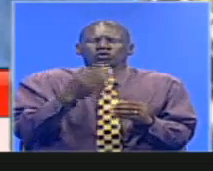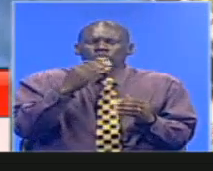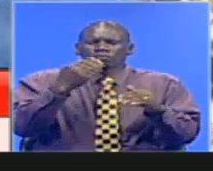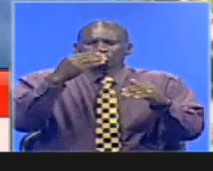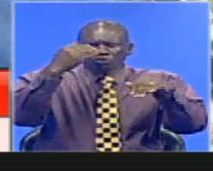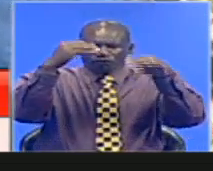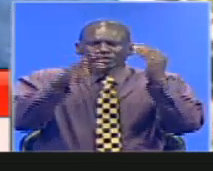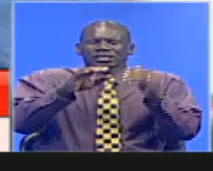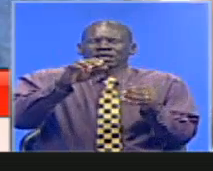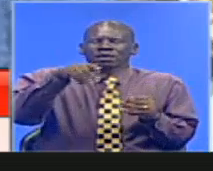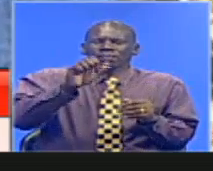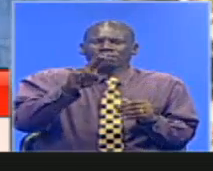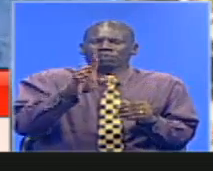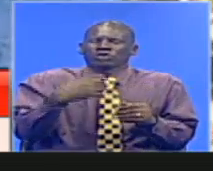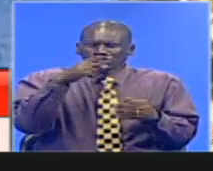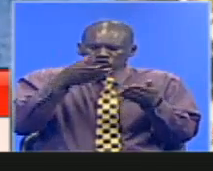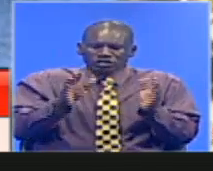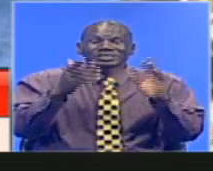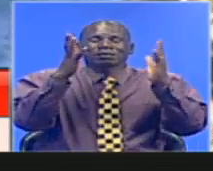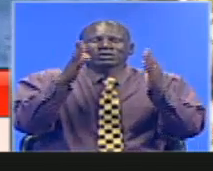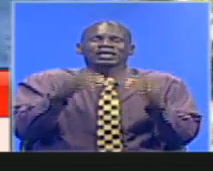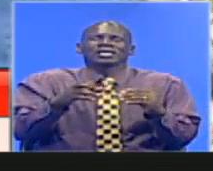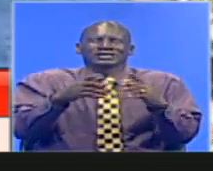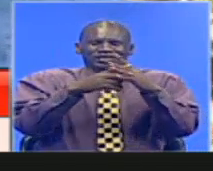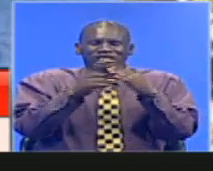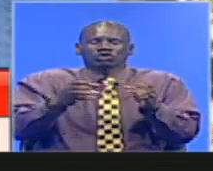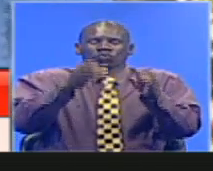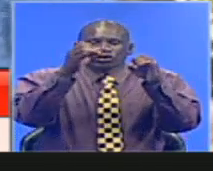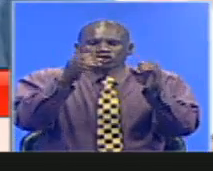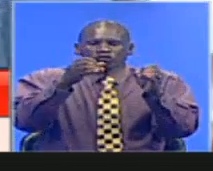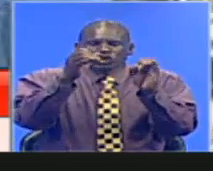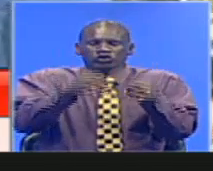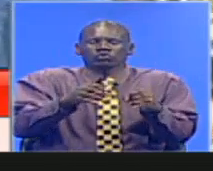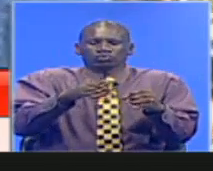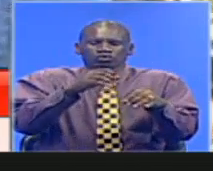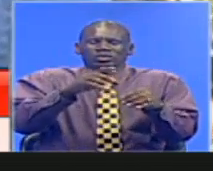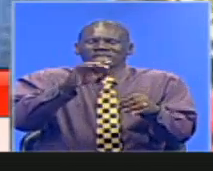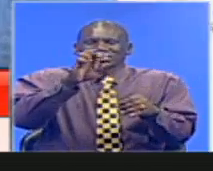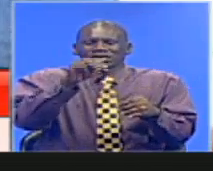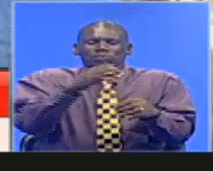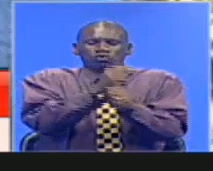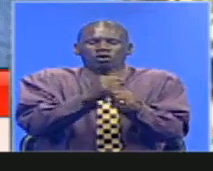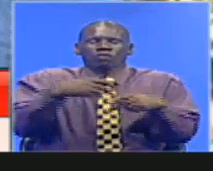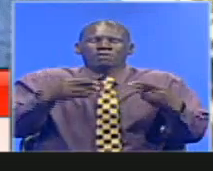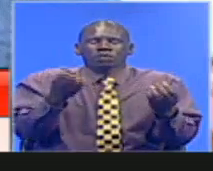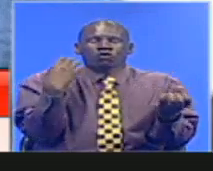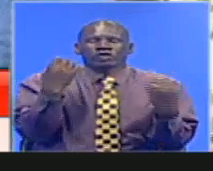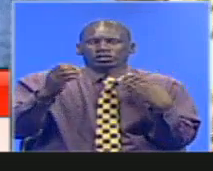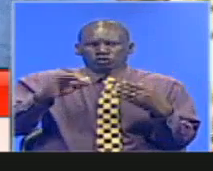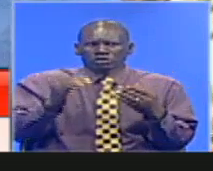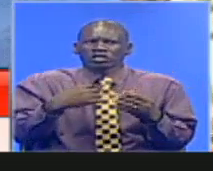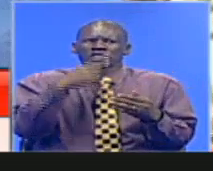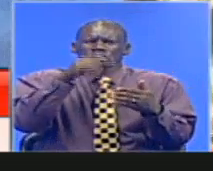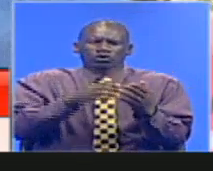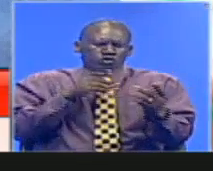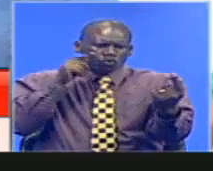today's ceremony marks the beginning of another term to work for the people of Kericho County, maintaining that his main objective